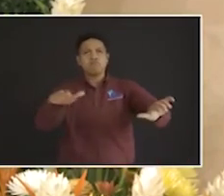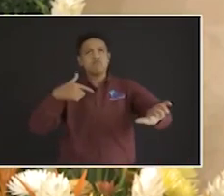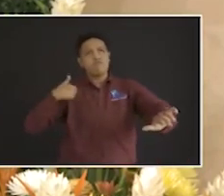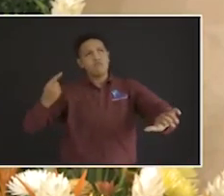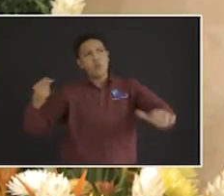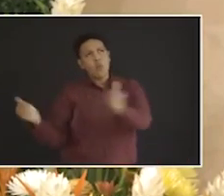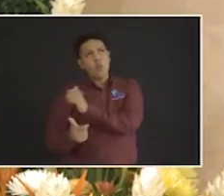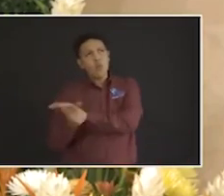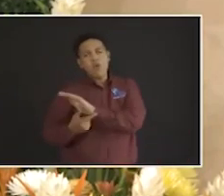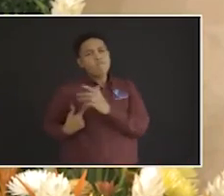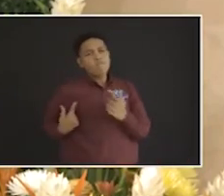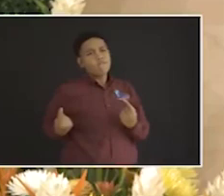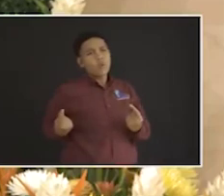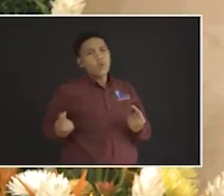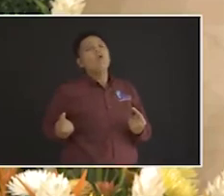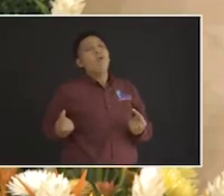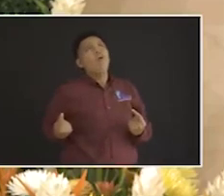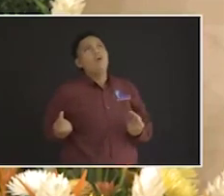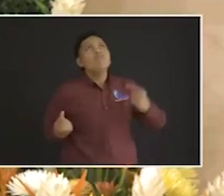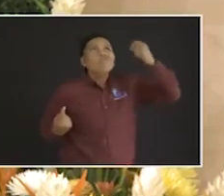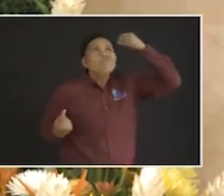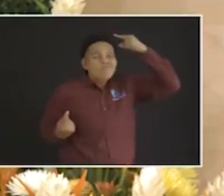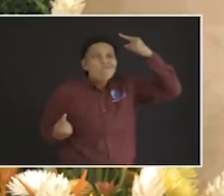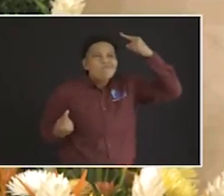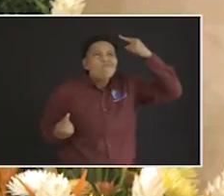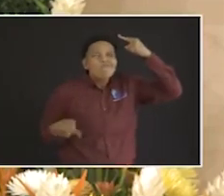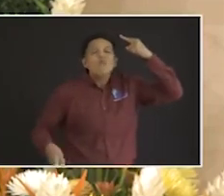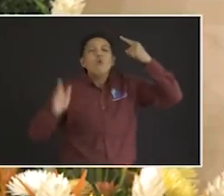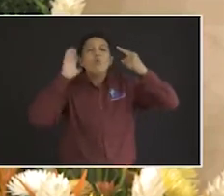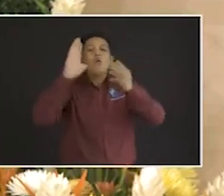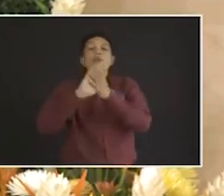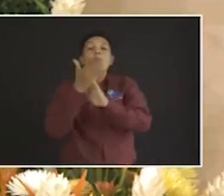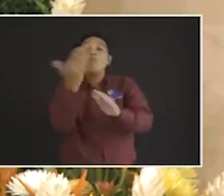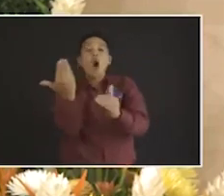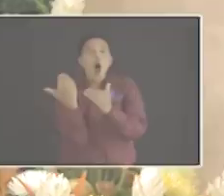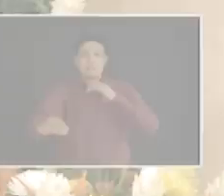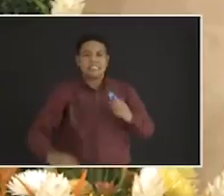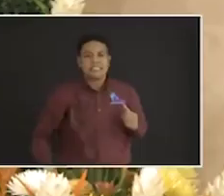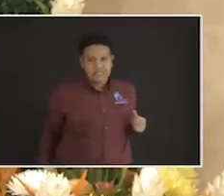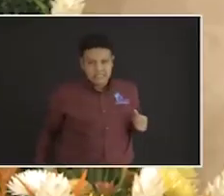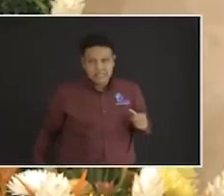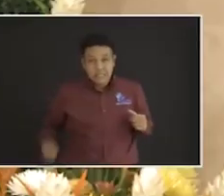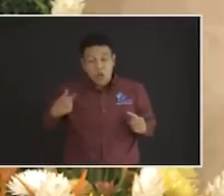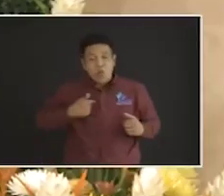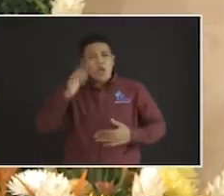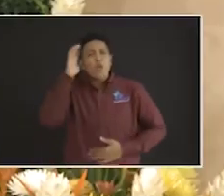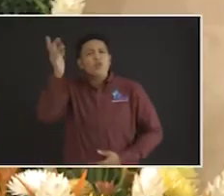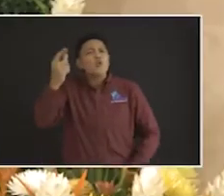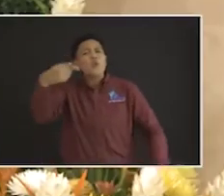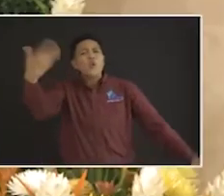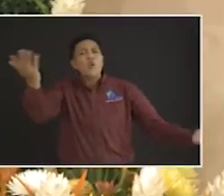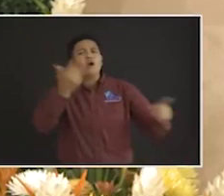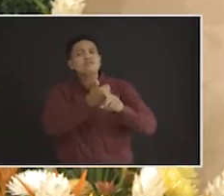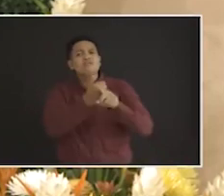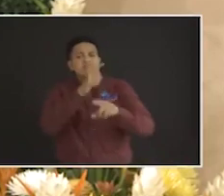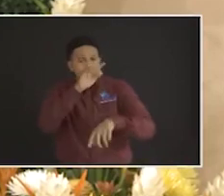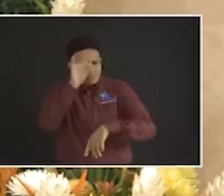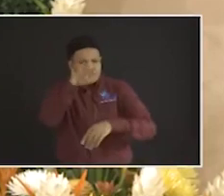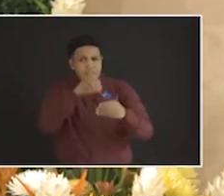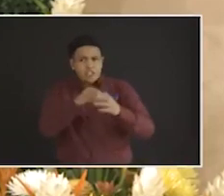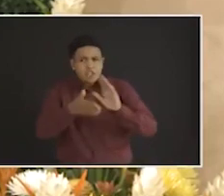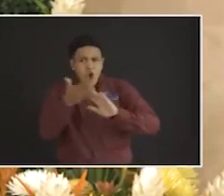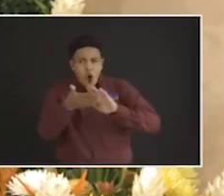and understand that this will be an accountable government. We will bring into